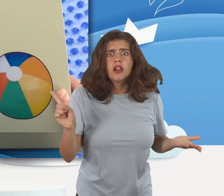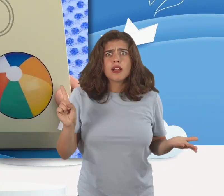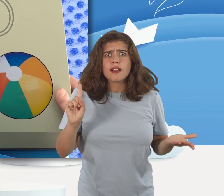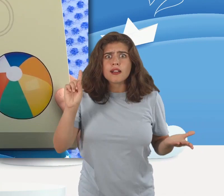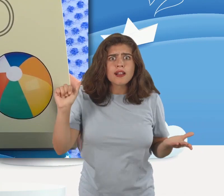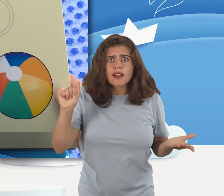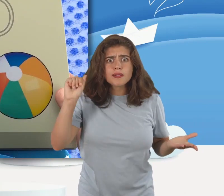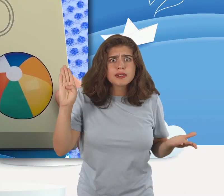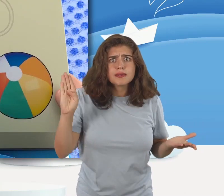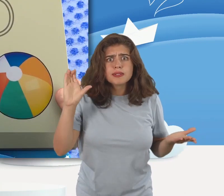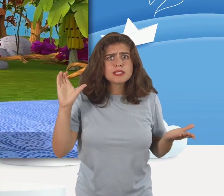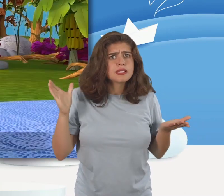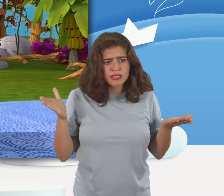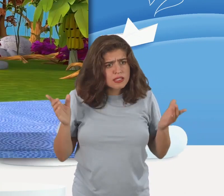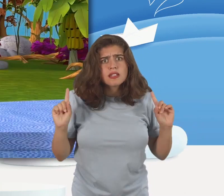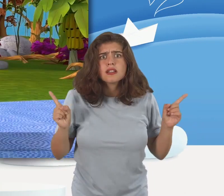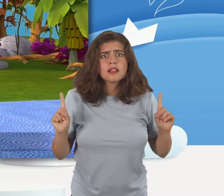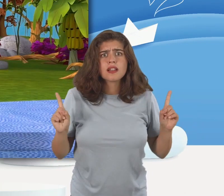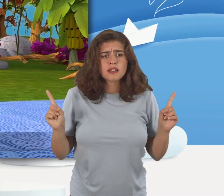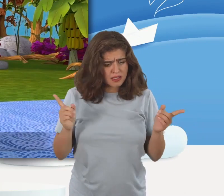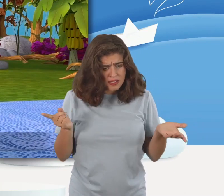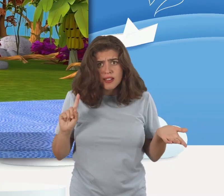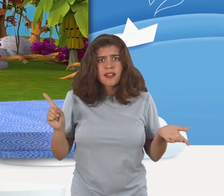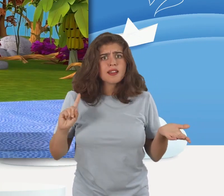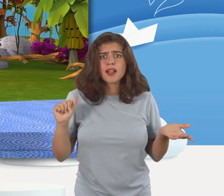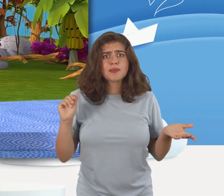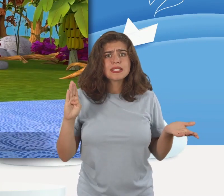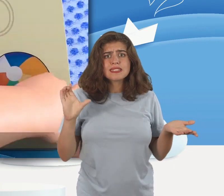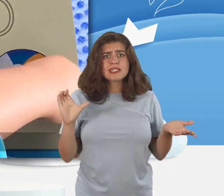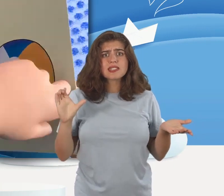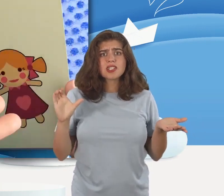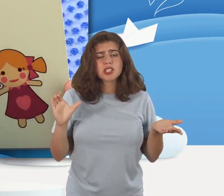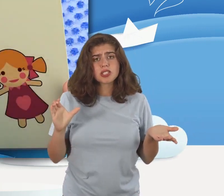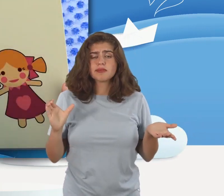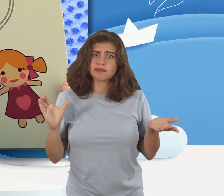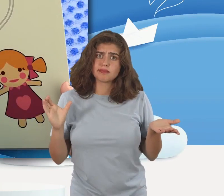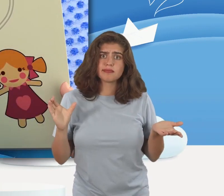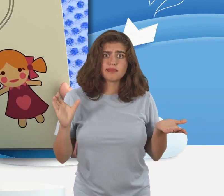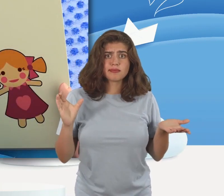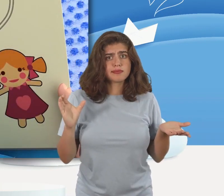Oh no, I don't see the alphabets. Where are the alphabets?